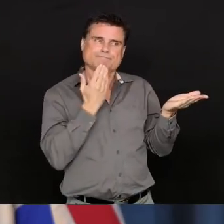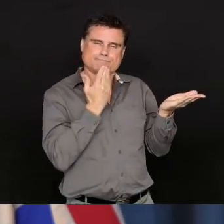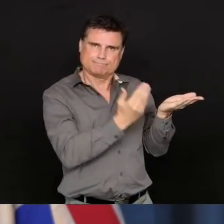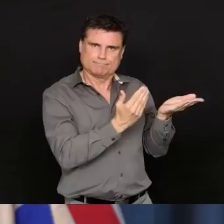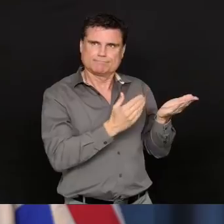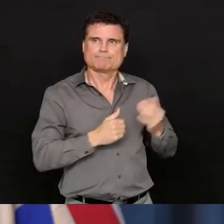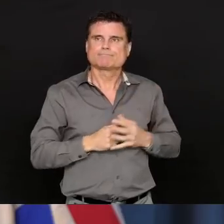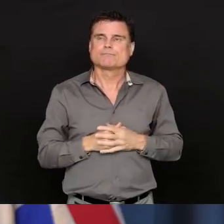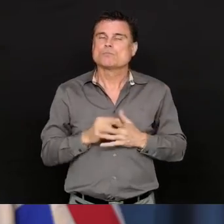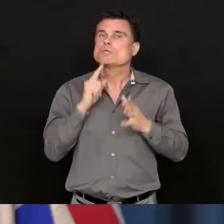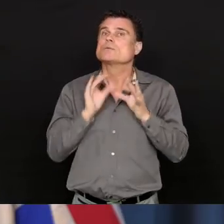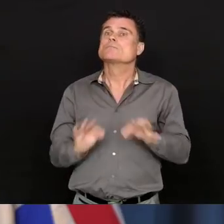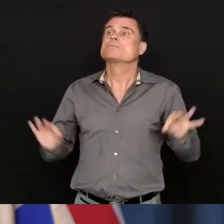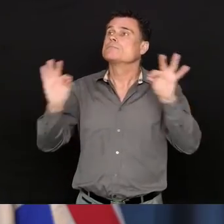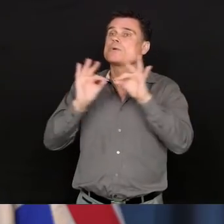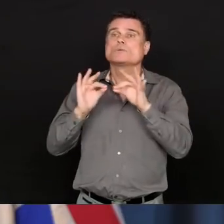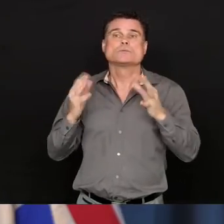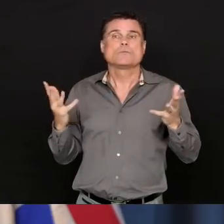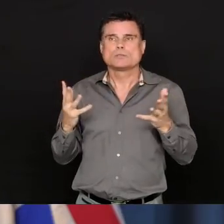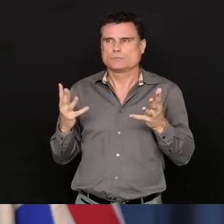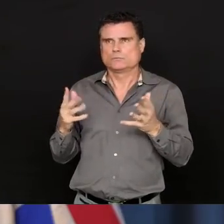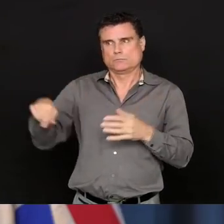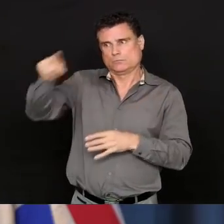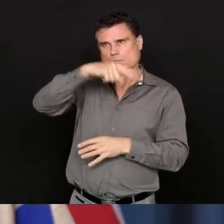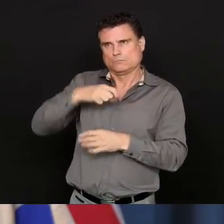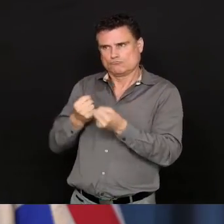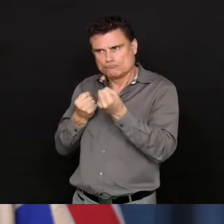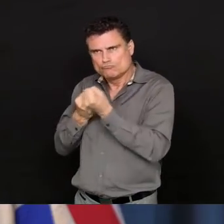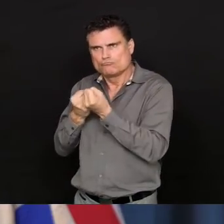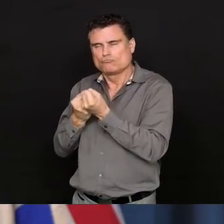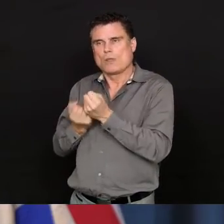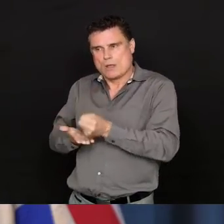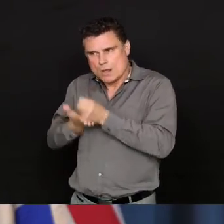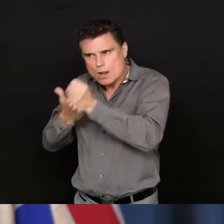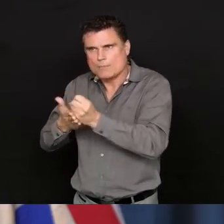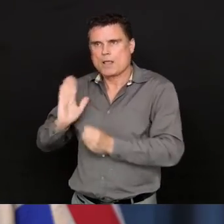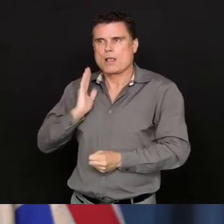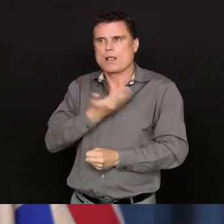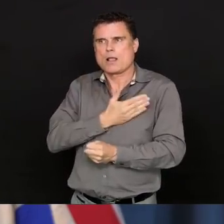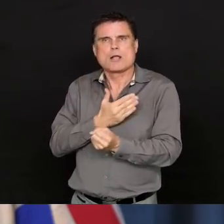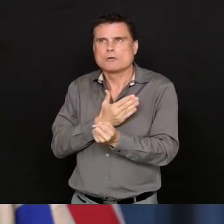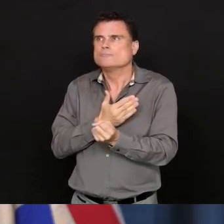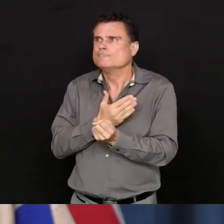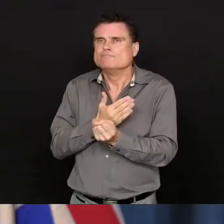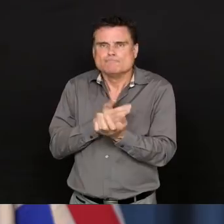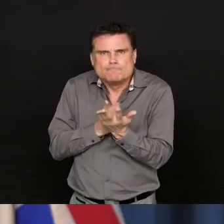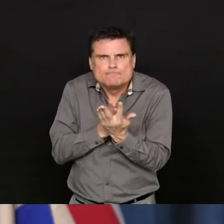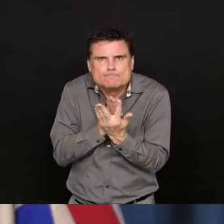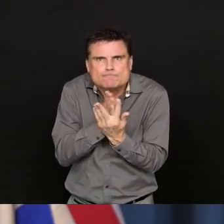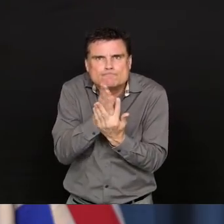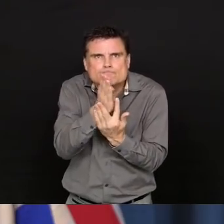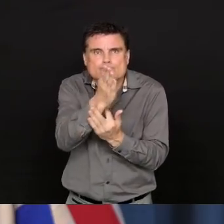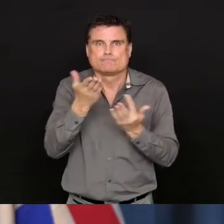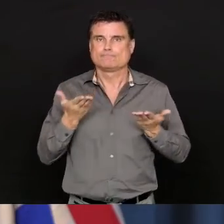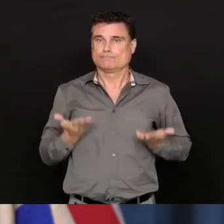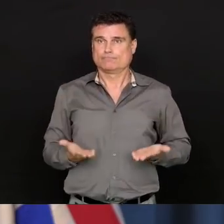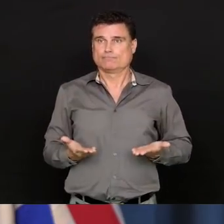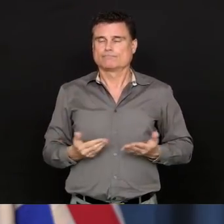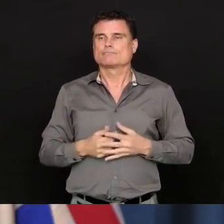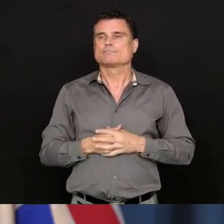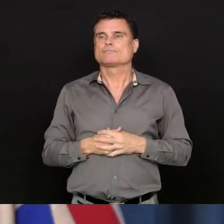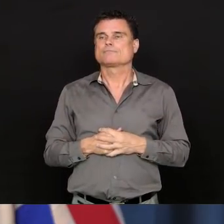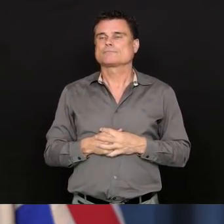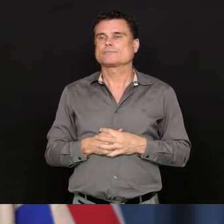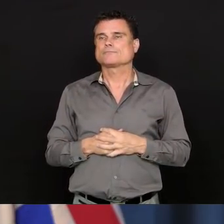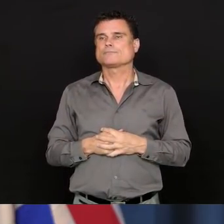this and know what to do for the future. Finally, I just want to reiterate what I talked